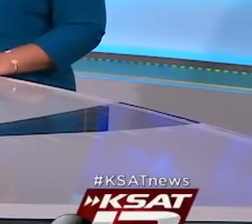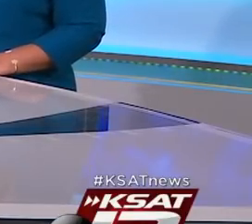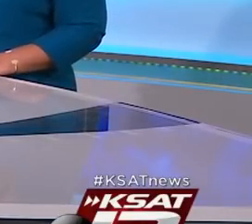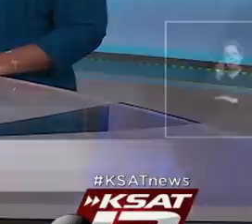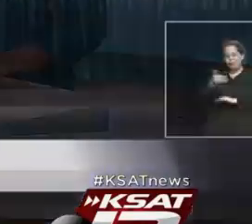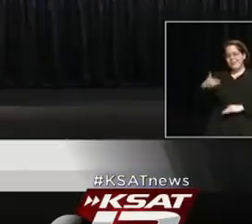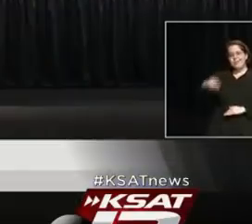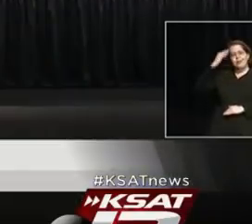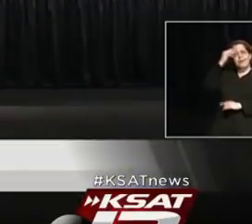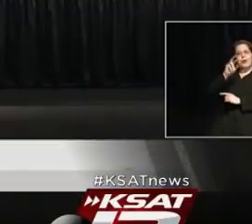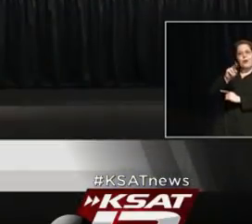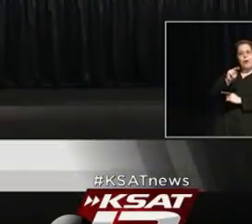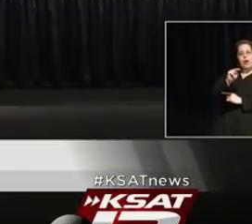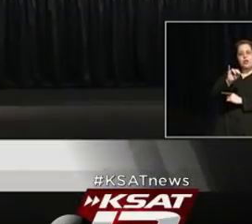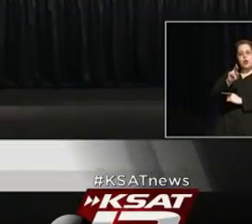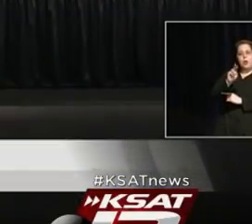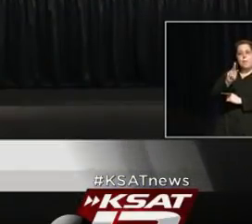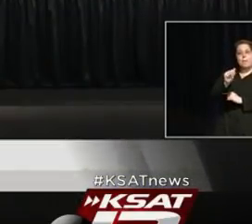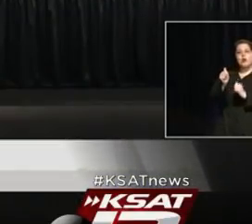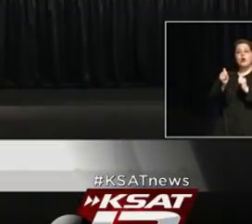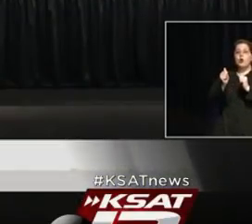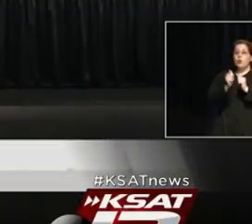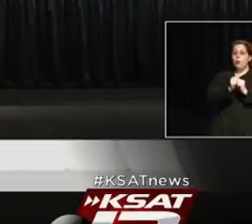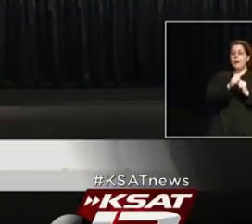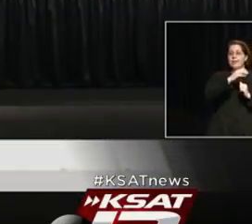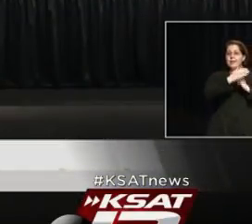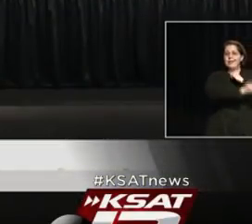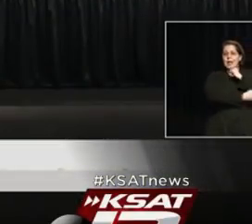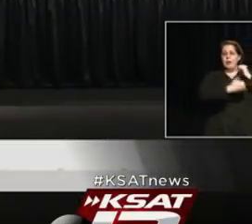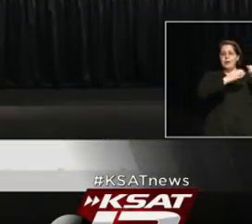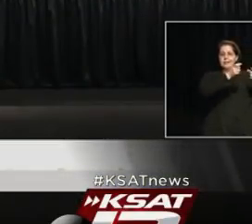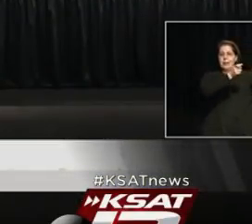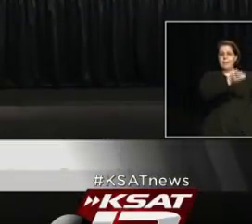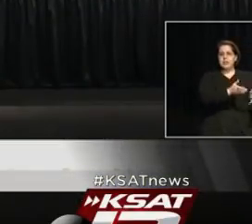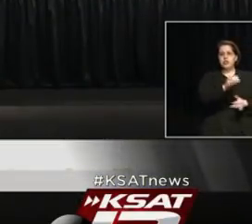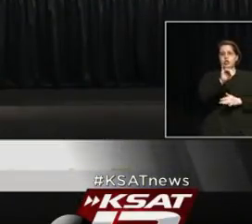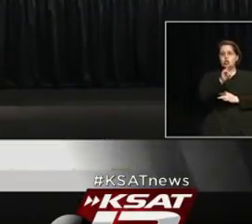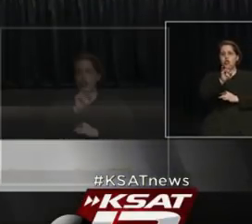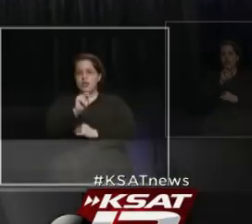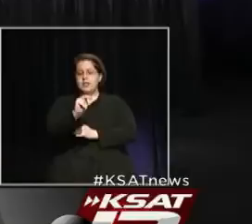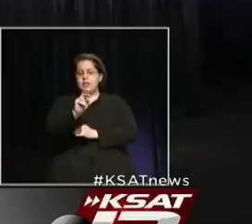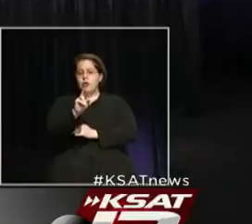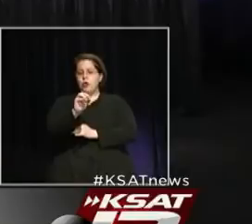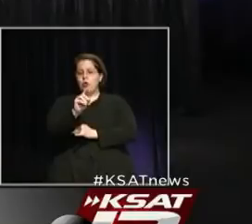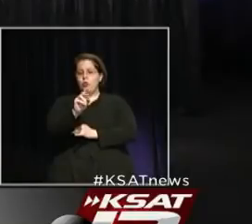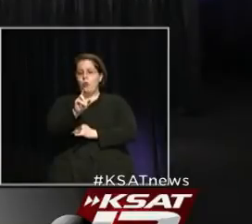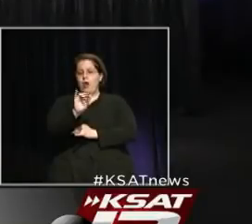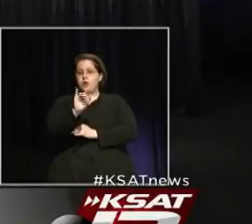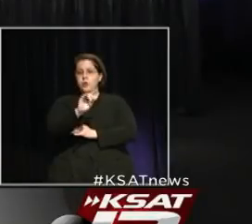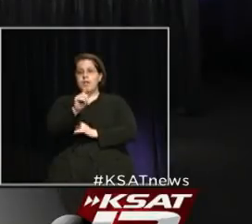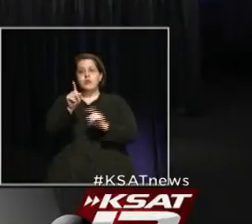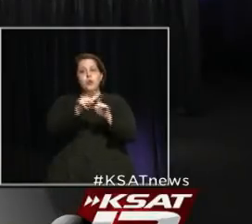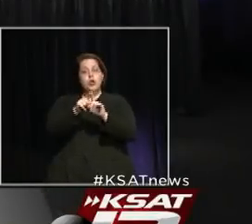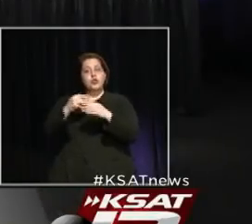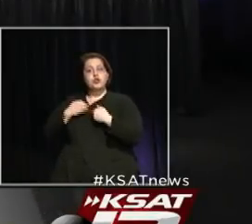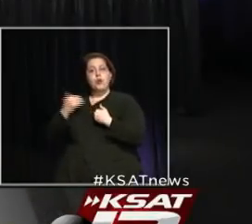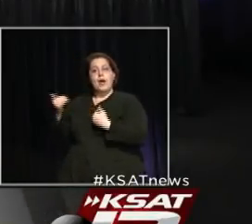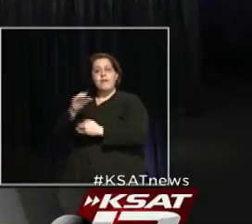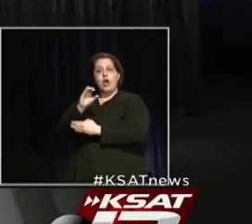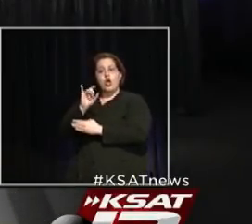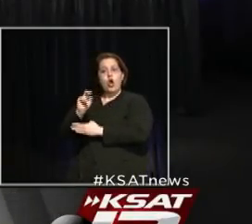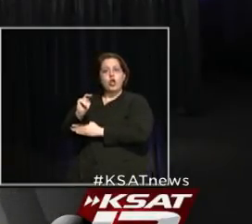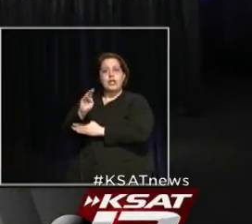So let's go now to city and county leaders to see what the count is for today. Colleen Bridger, who is our assistant city manager